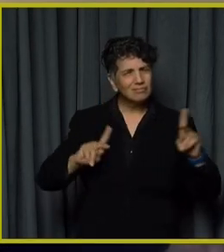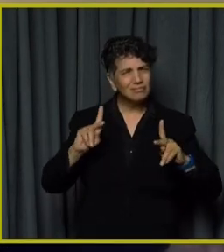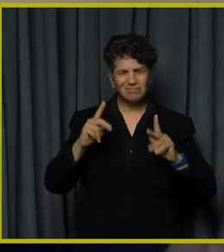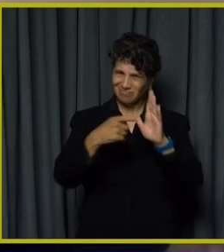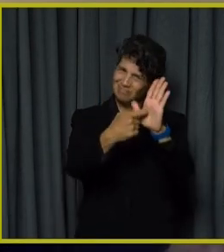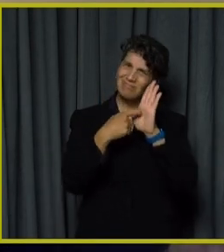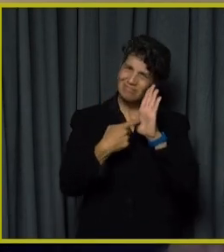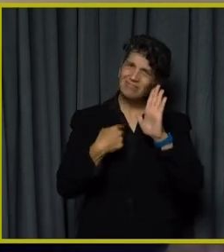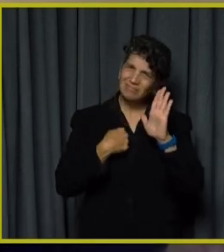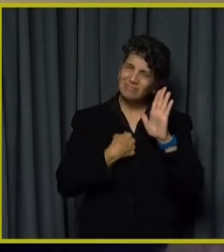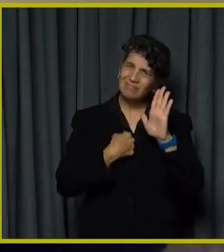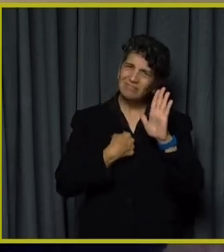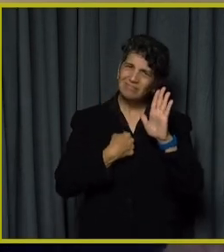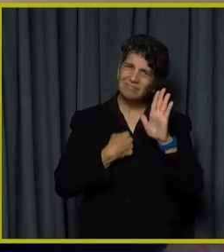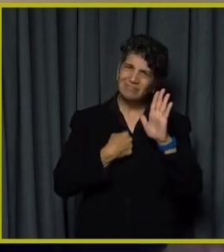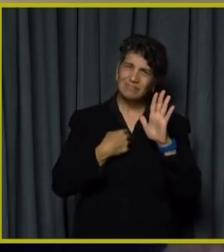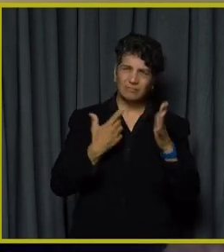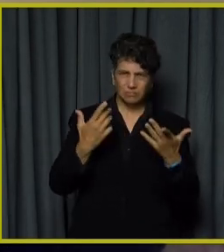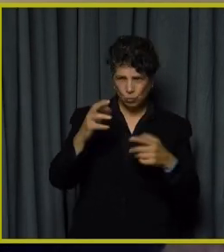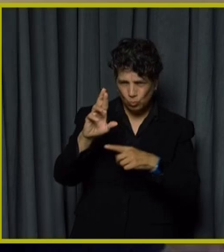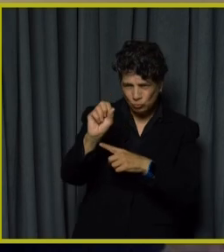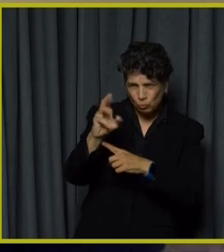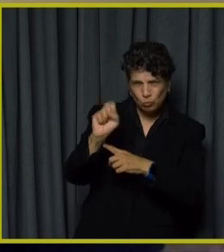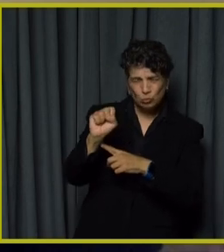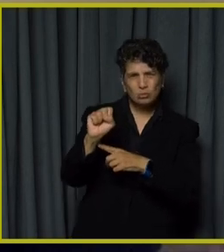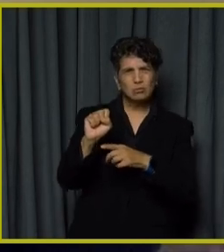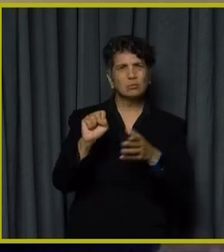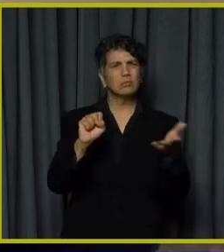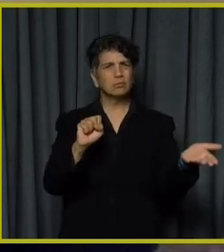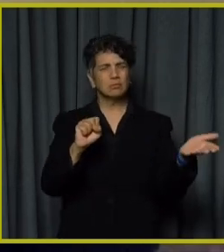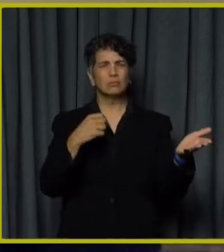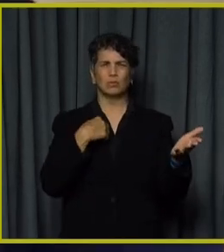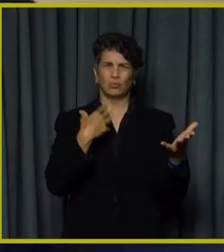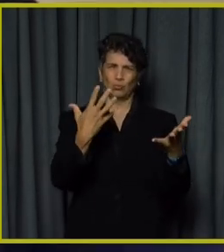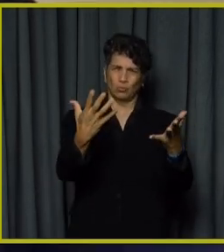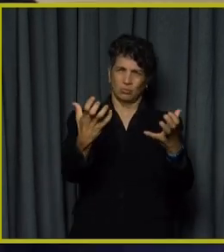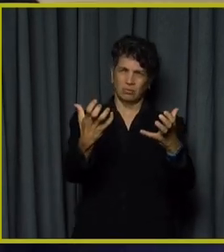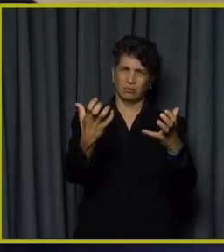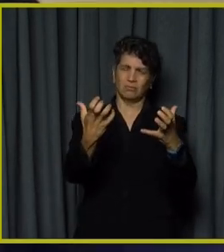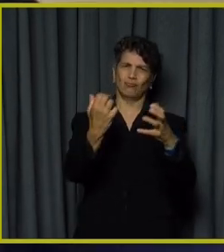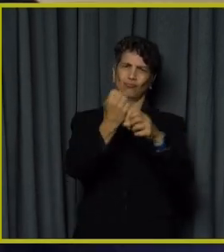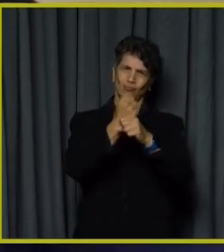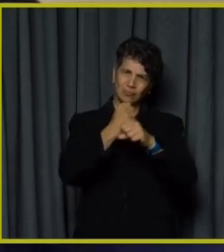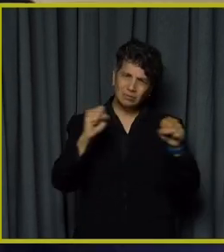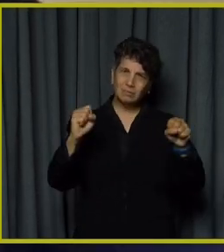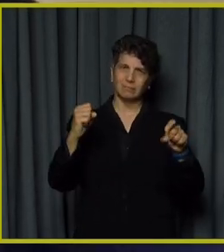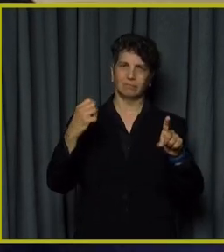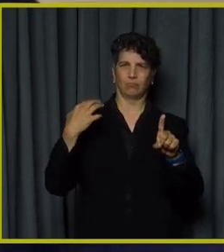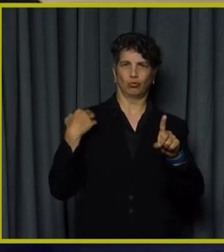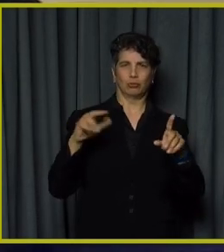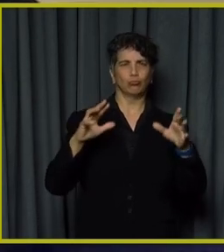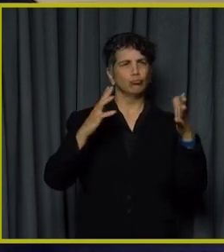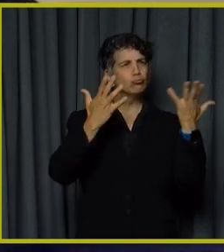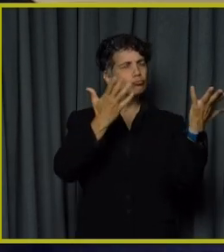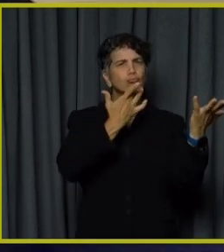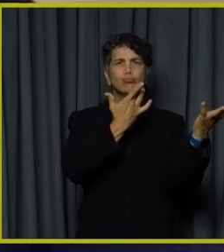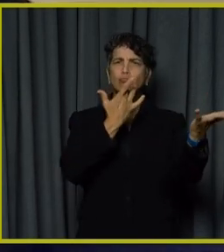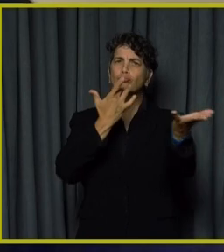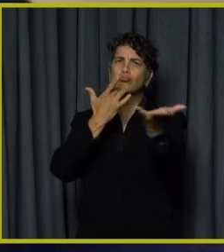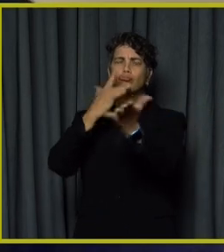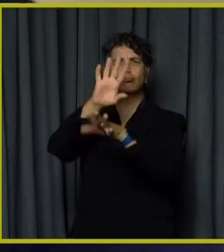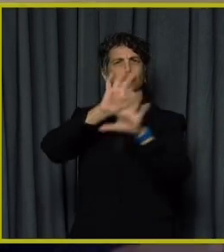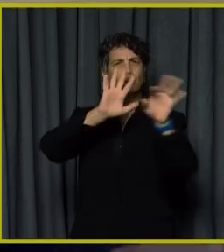resources, and the freedom to exercise our culture and religion. We demand sovereignty for all First Nations,